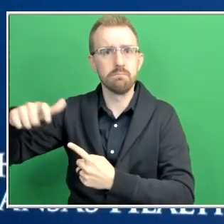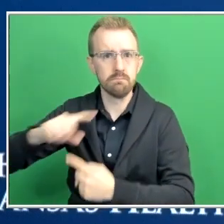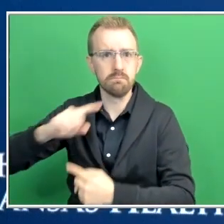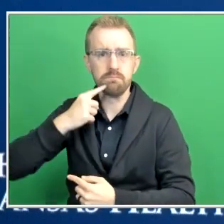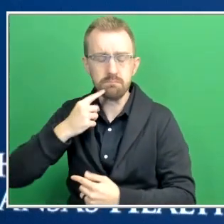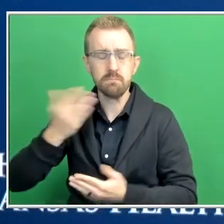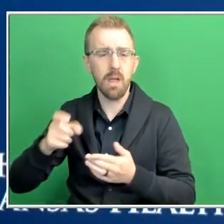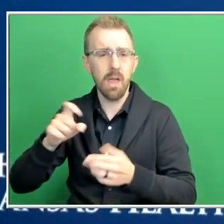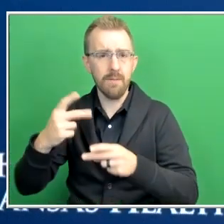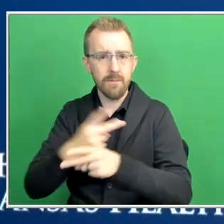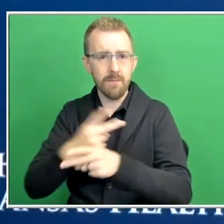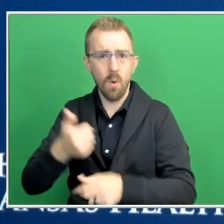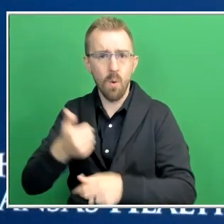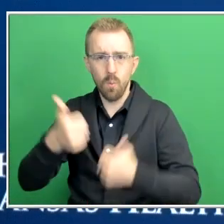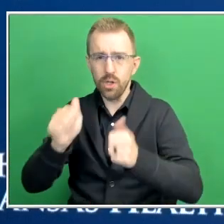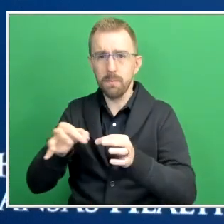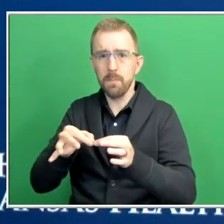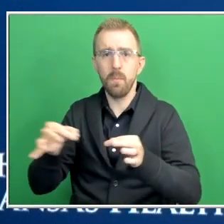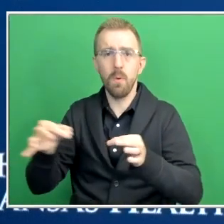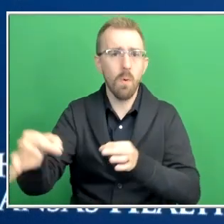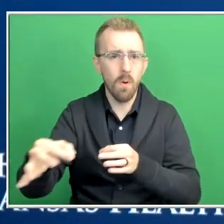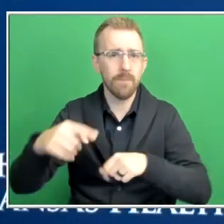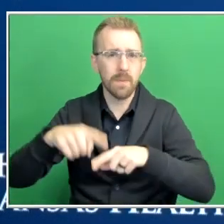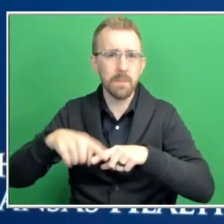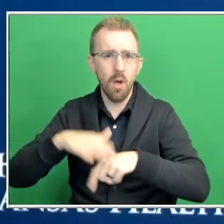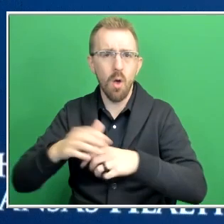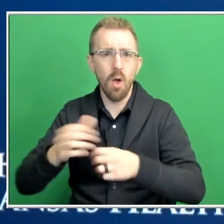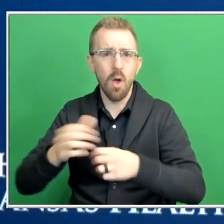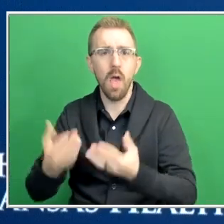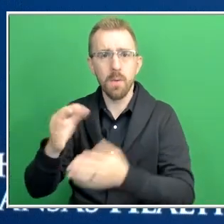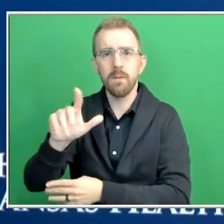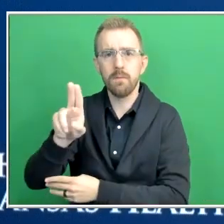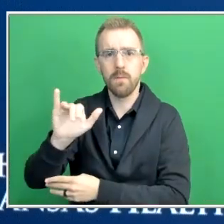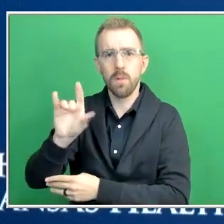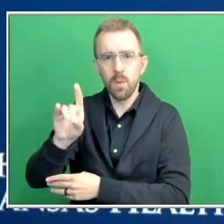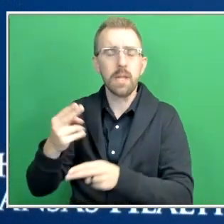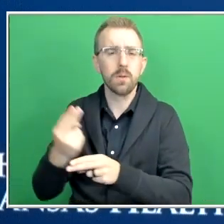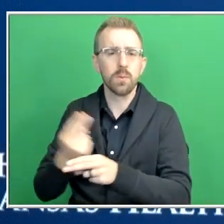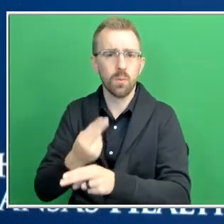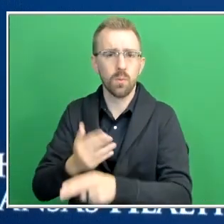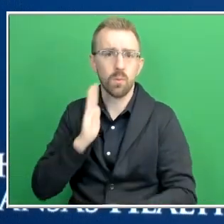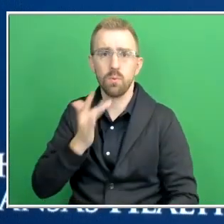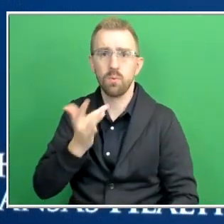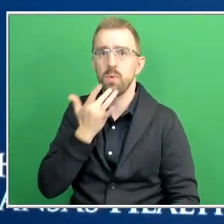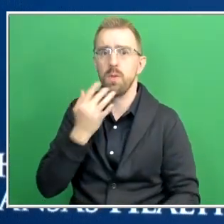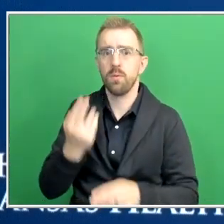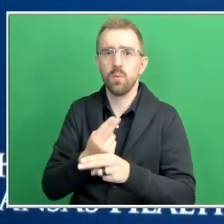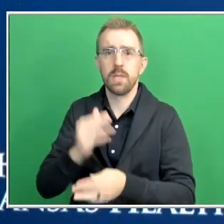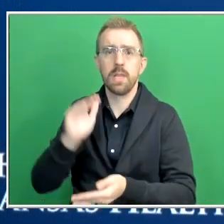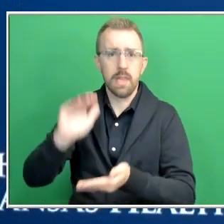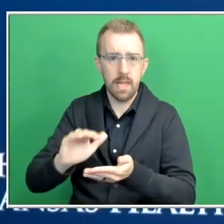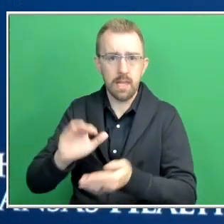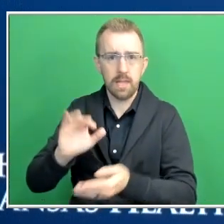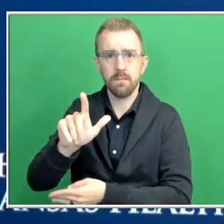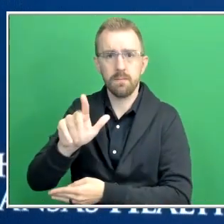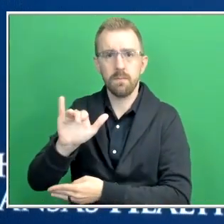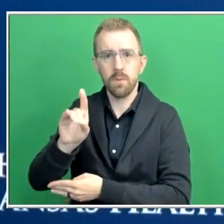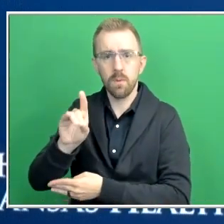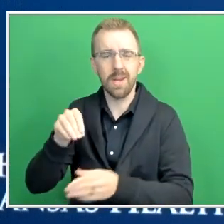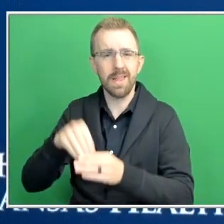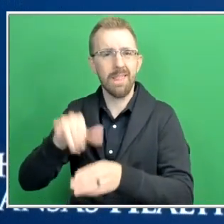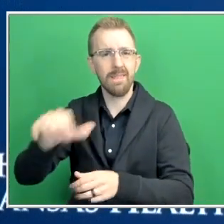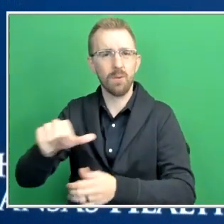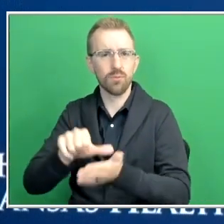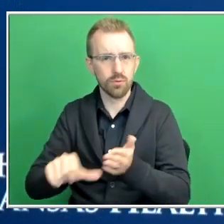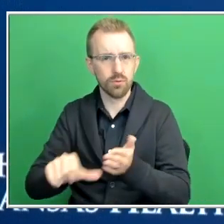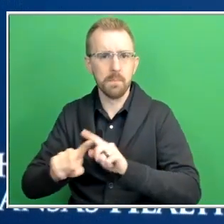be pushed back depending on how much fluid needs to be used. We'd much rather use less fluid, and even in those surgeries, but